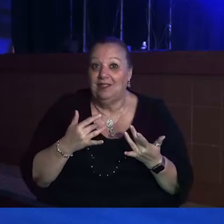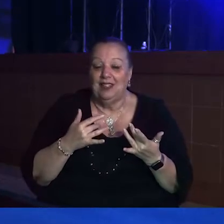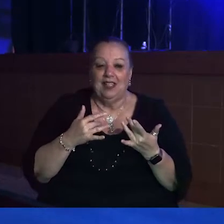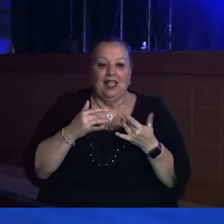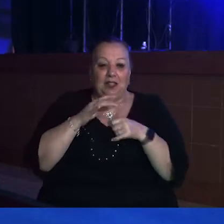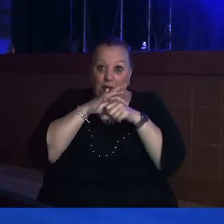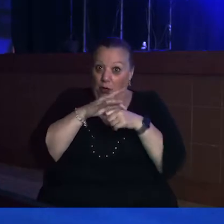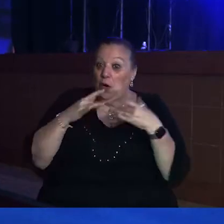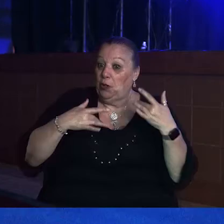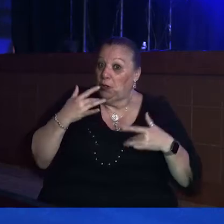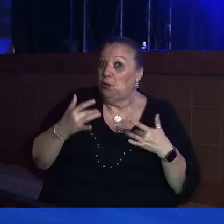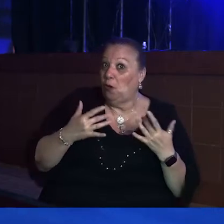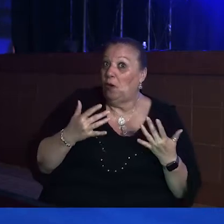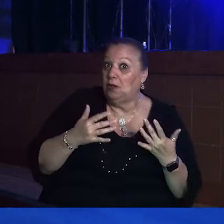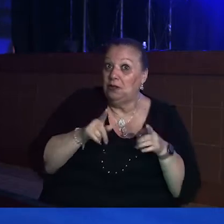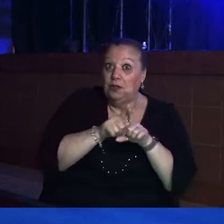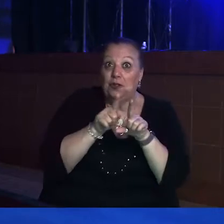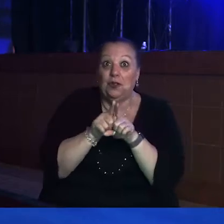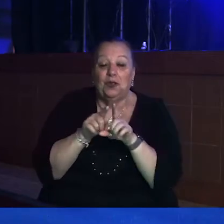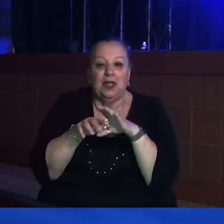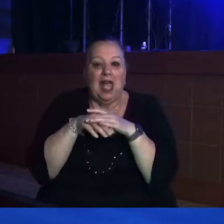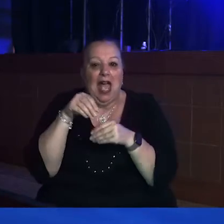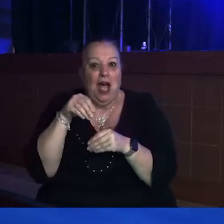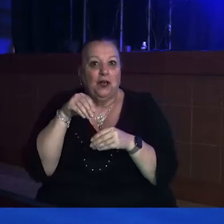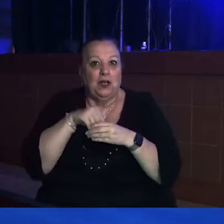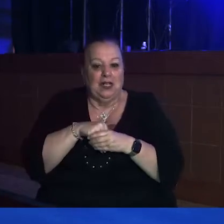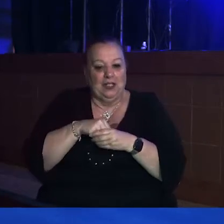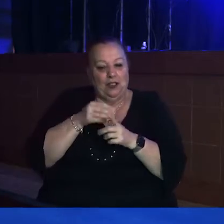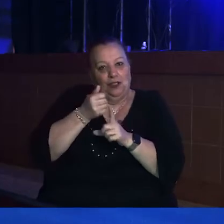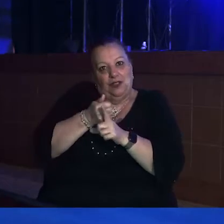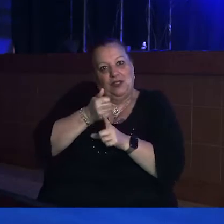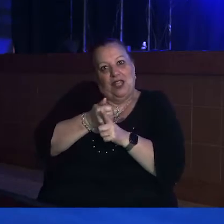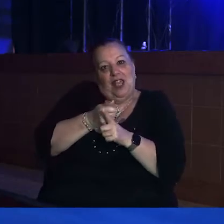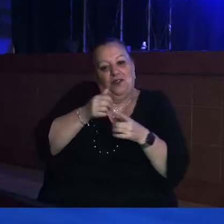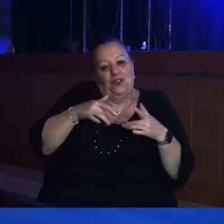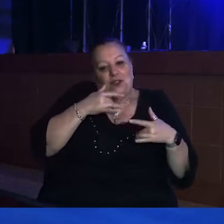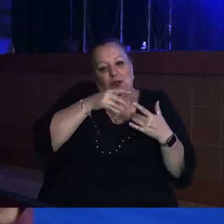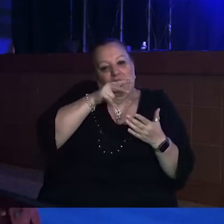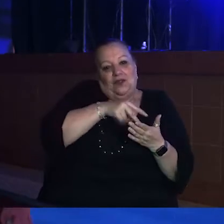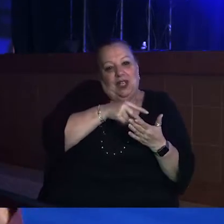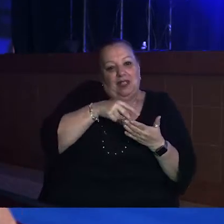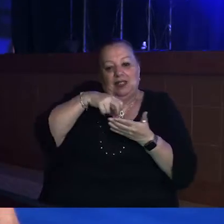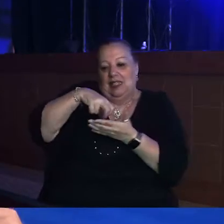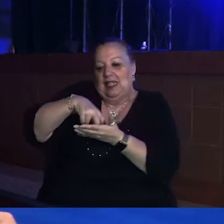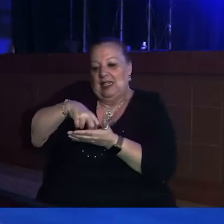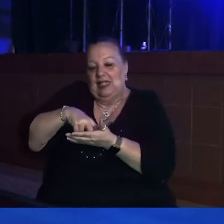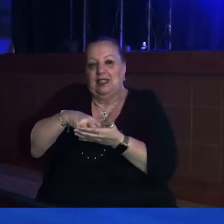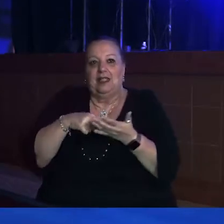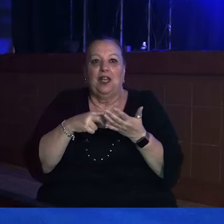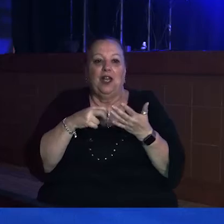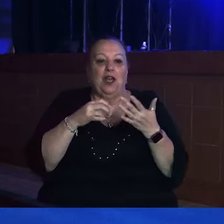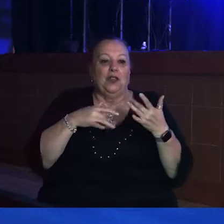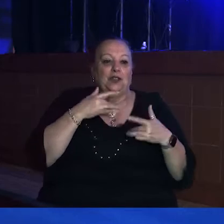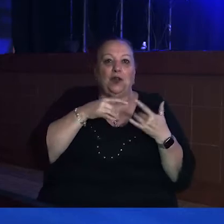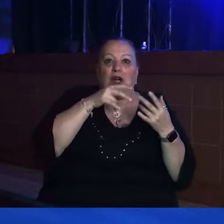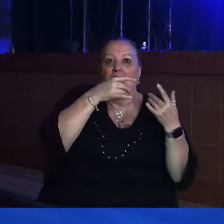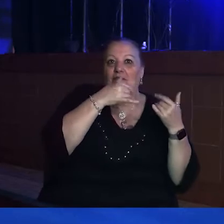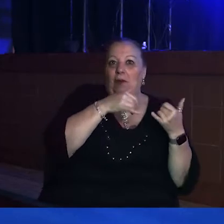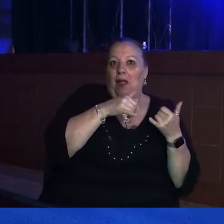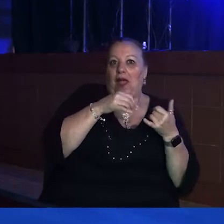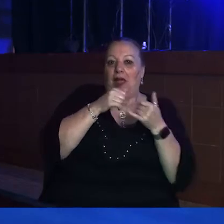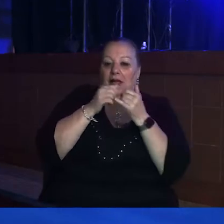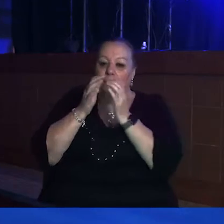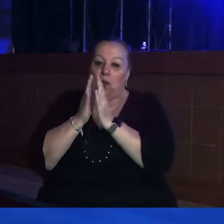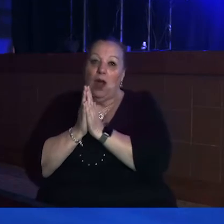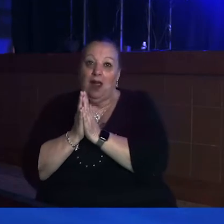joy of the outer as well as the inner self, the joy of dancing as well as kneeling, the joy of playing as well as praying.